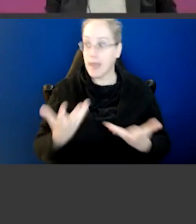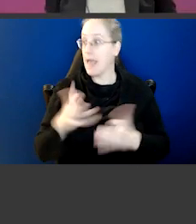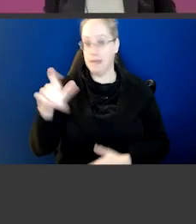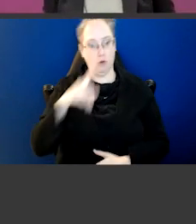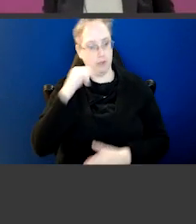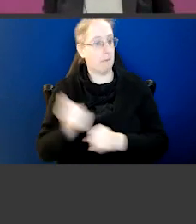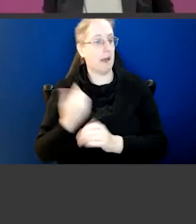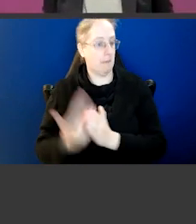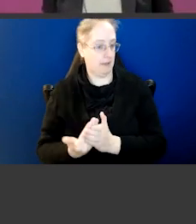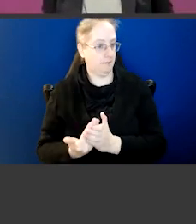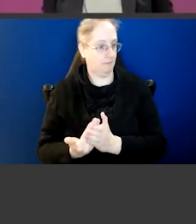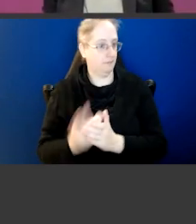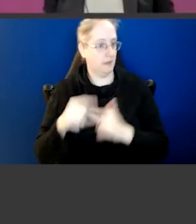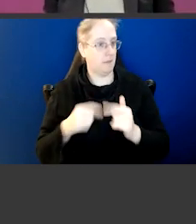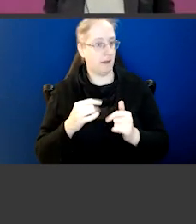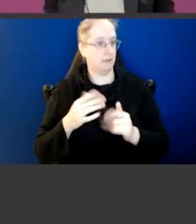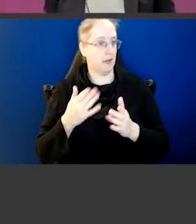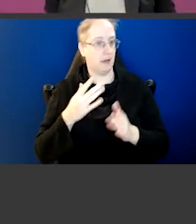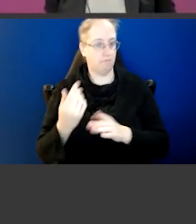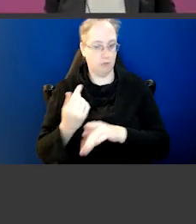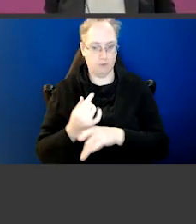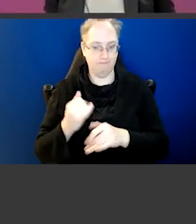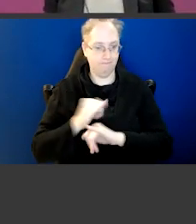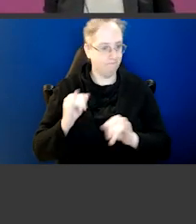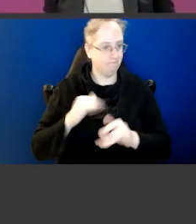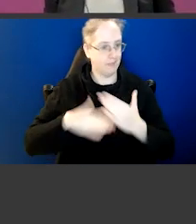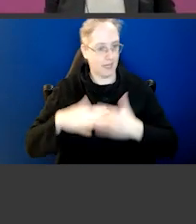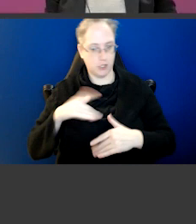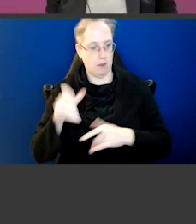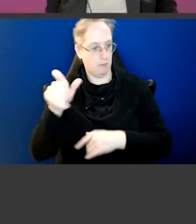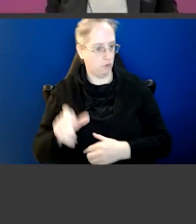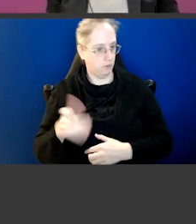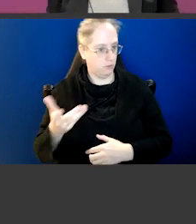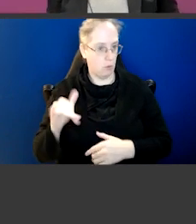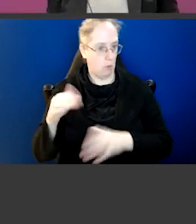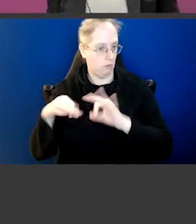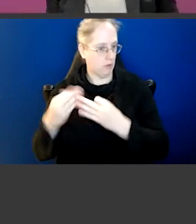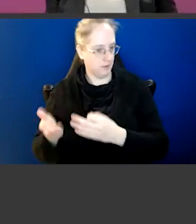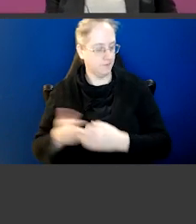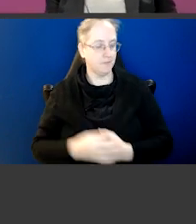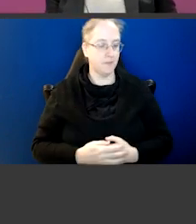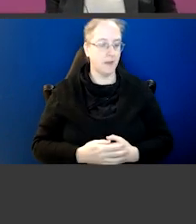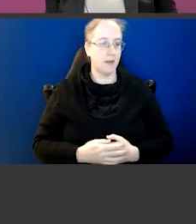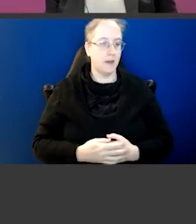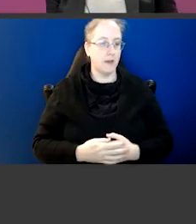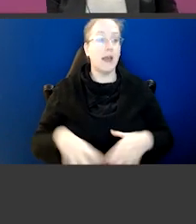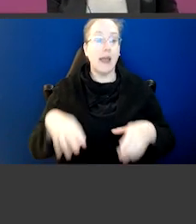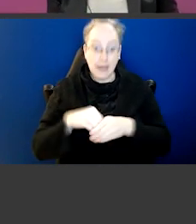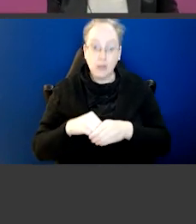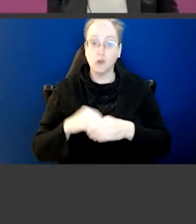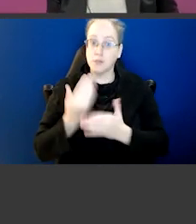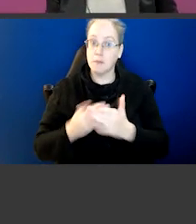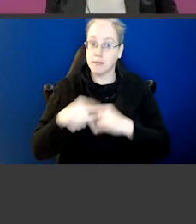improper conduct or detrimental action by public bodies and public officers. Again, this includes complaints about